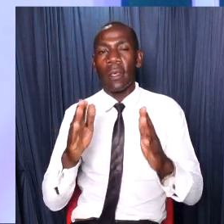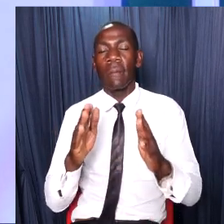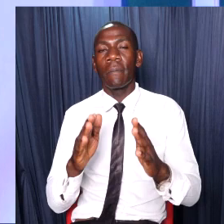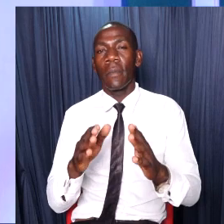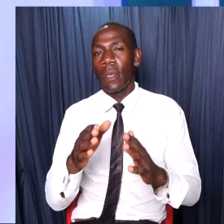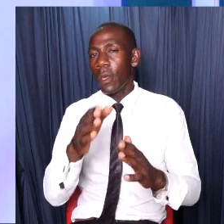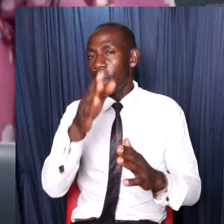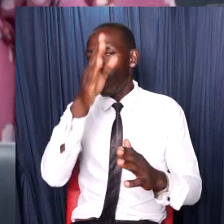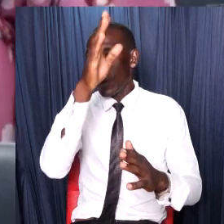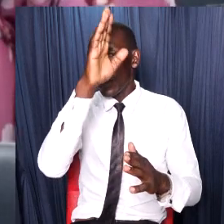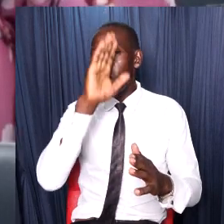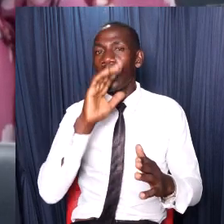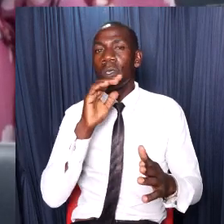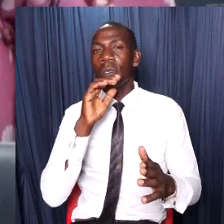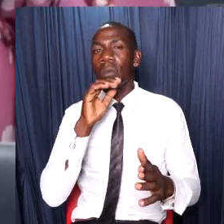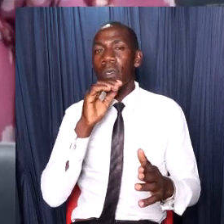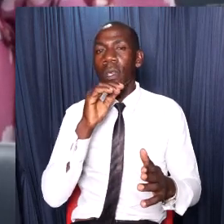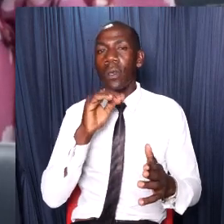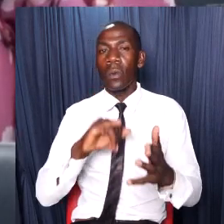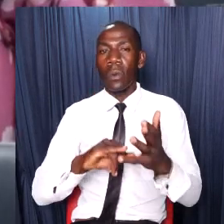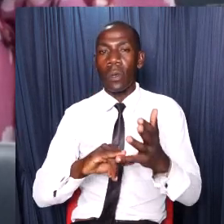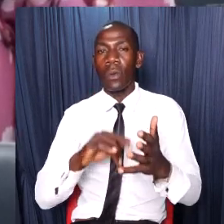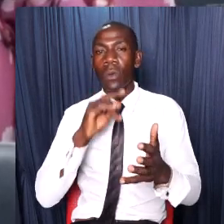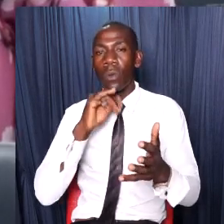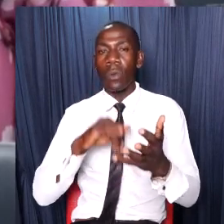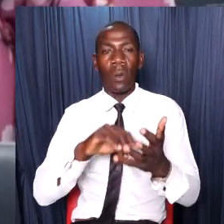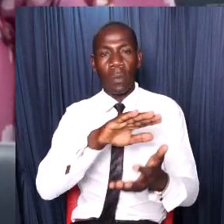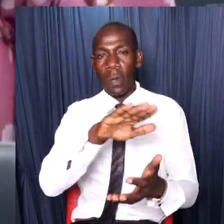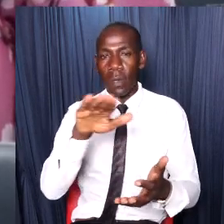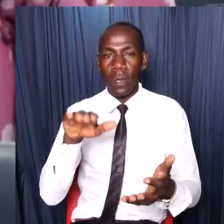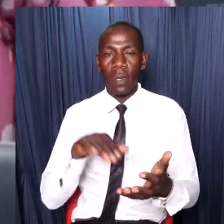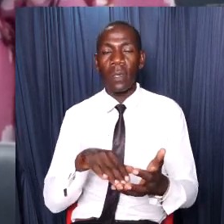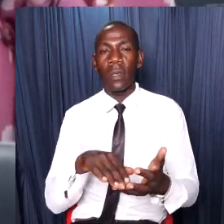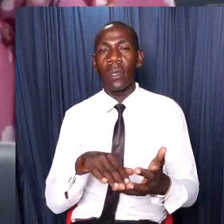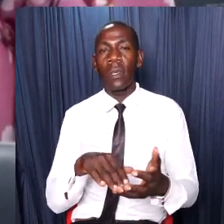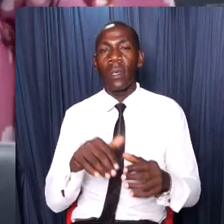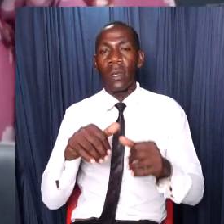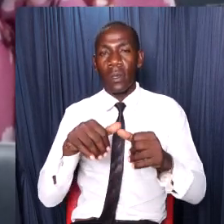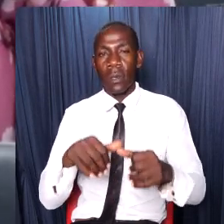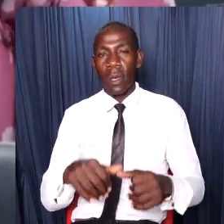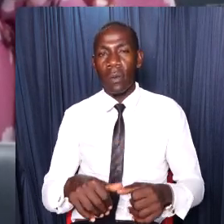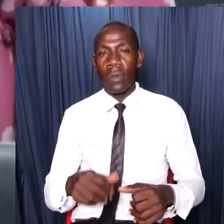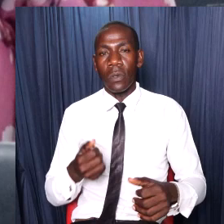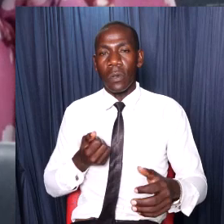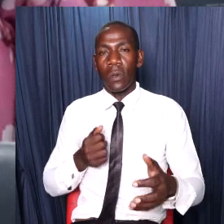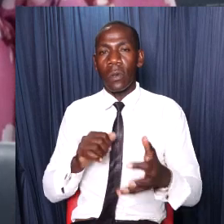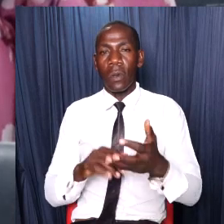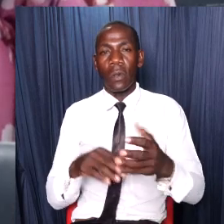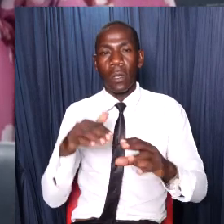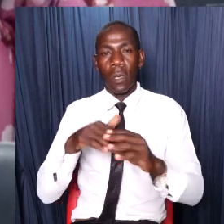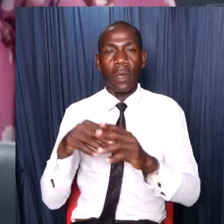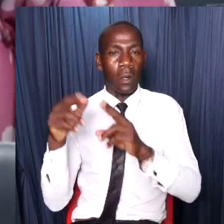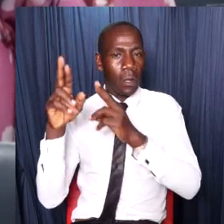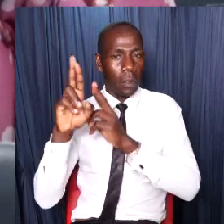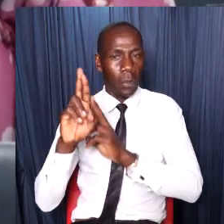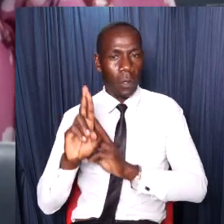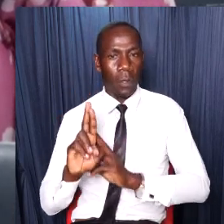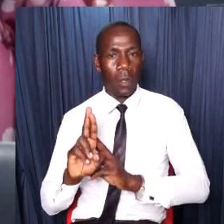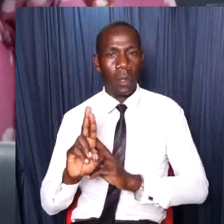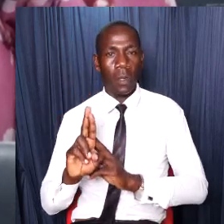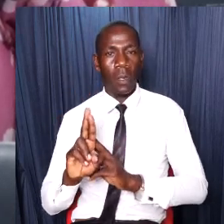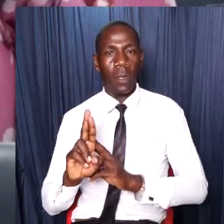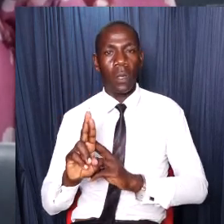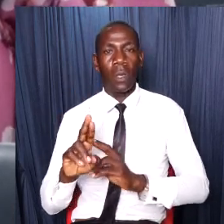the way. Mungu alisema enyi wake, enyi waume. God said you husband. Haini na wake zenu kwa heshima. Respect your